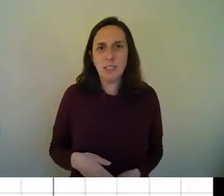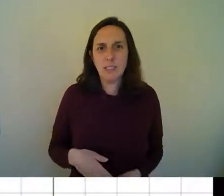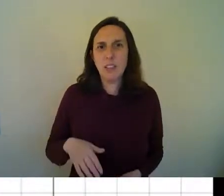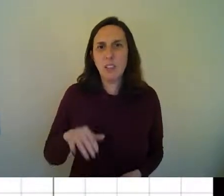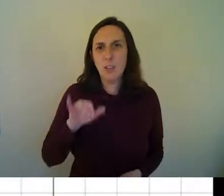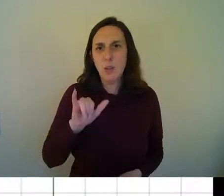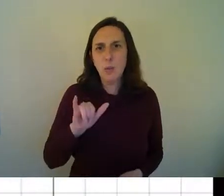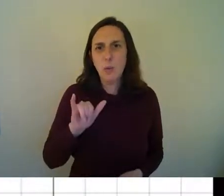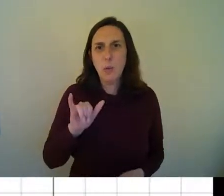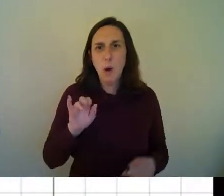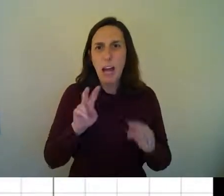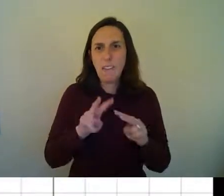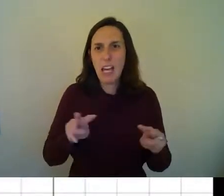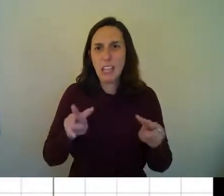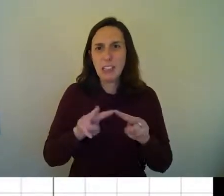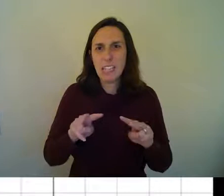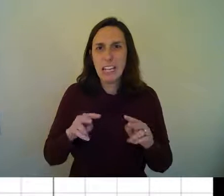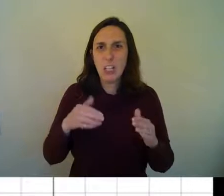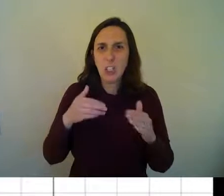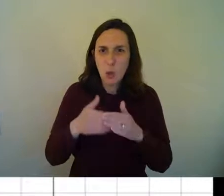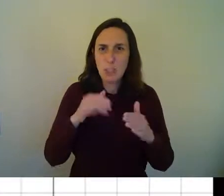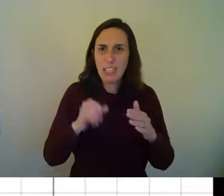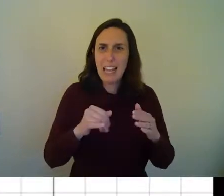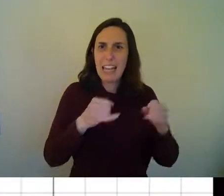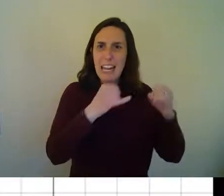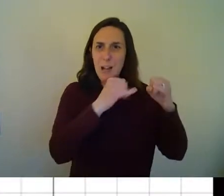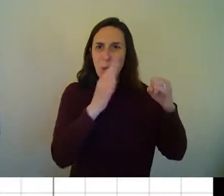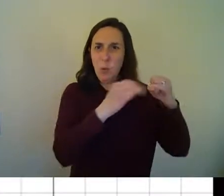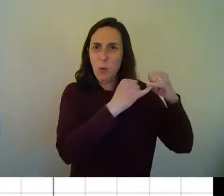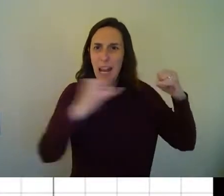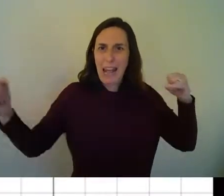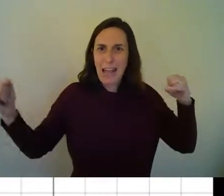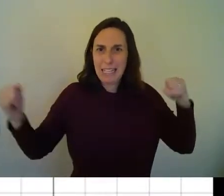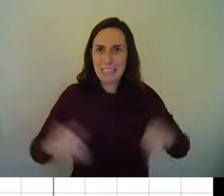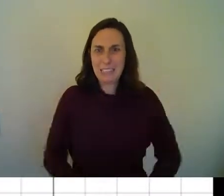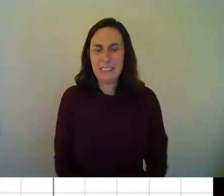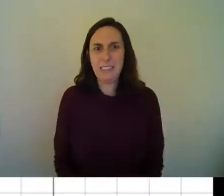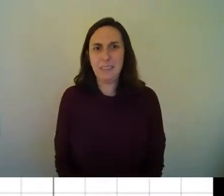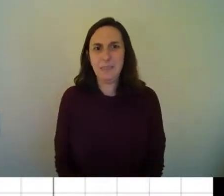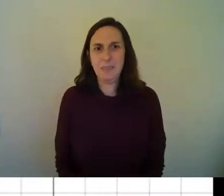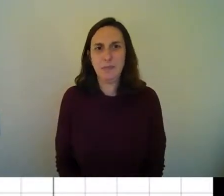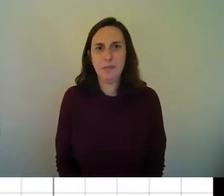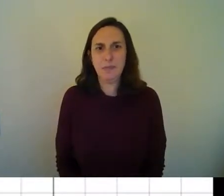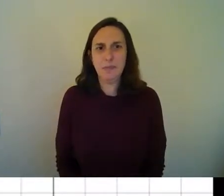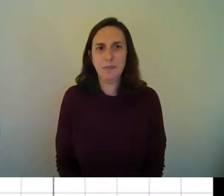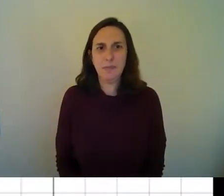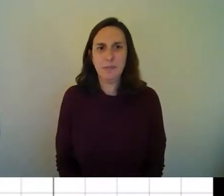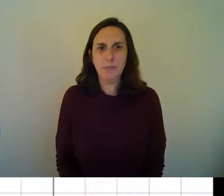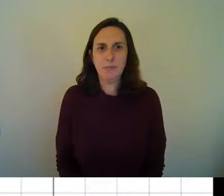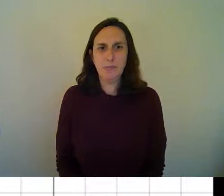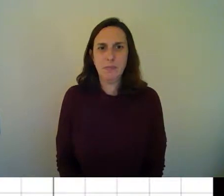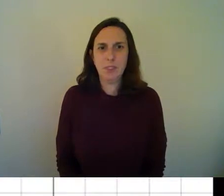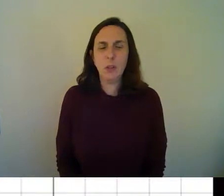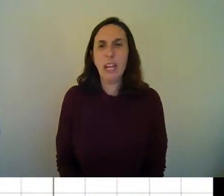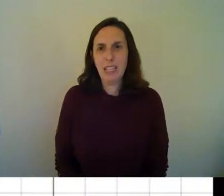of this horizontal line. All right, so we added a definition. Let's look